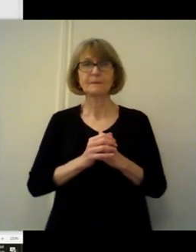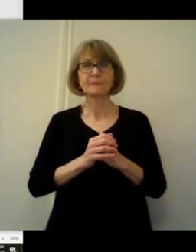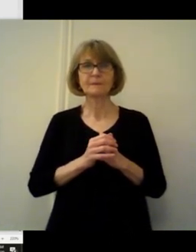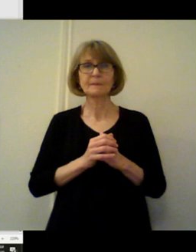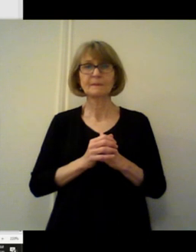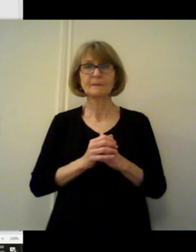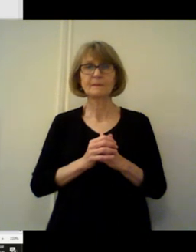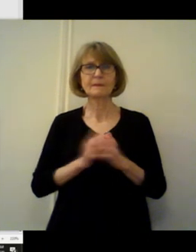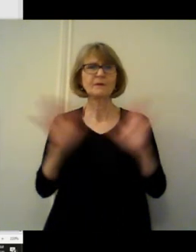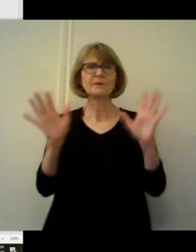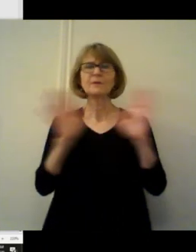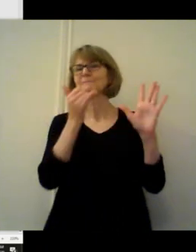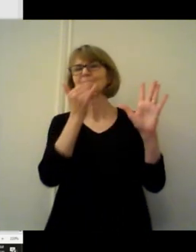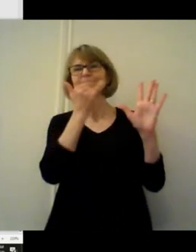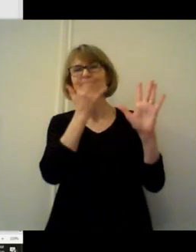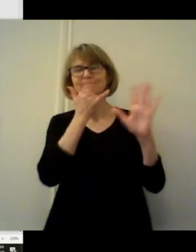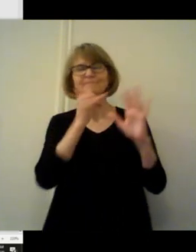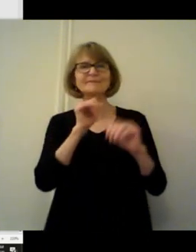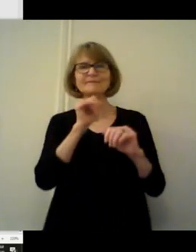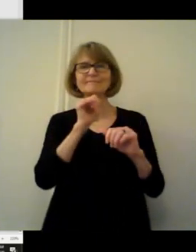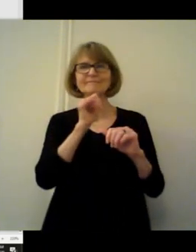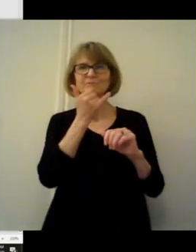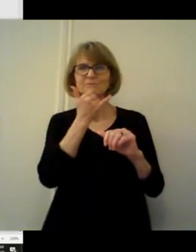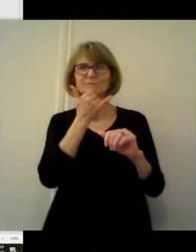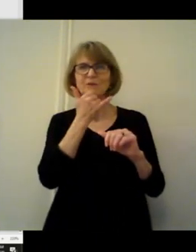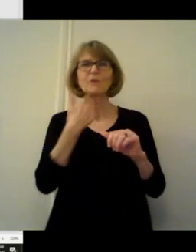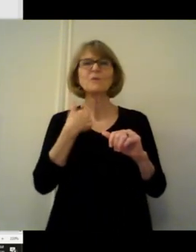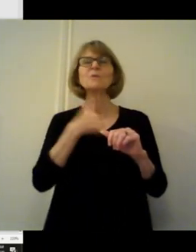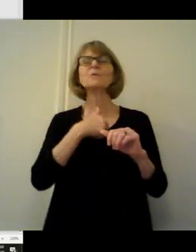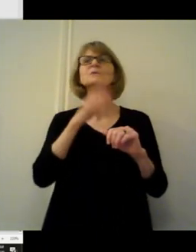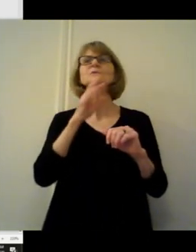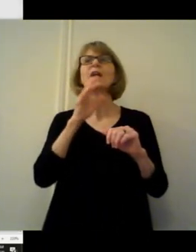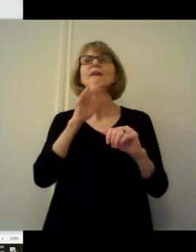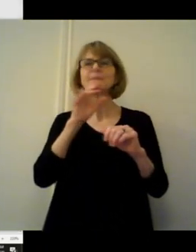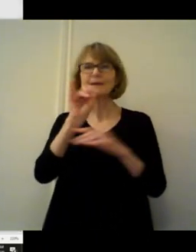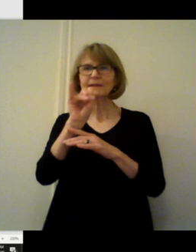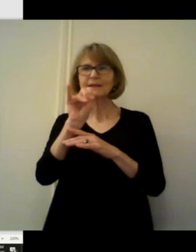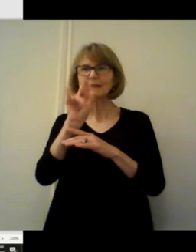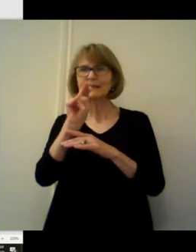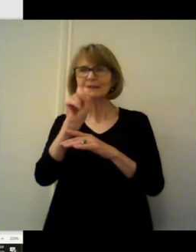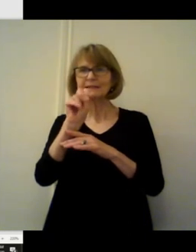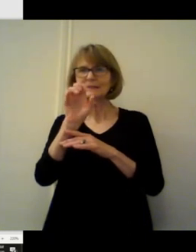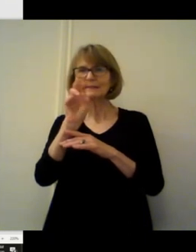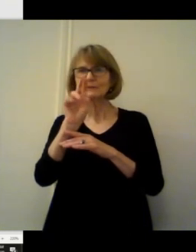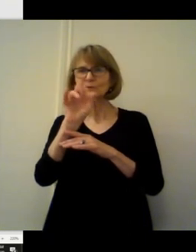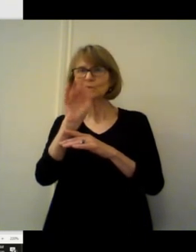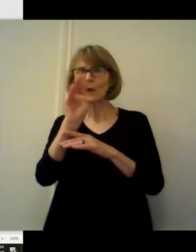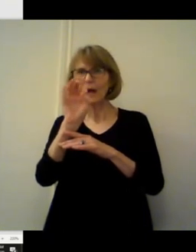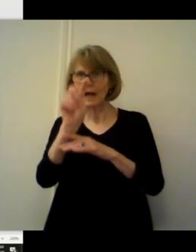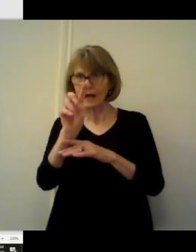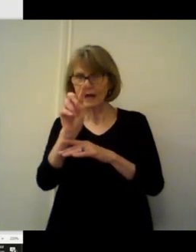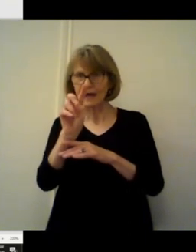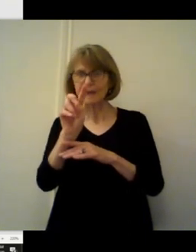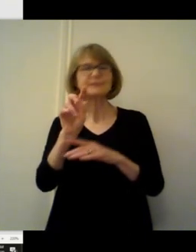False alarm, not 190 degrees. Remember, we're talking about the inscribed angle. It would be 190 degrees if I were from the center, but it's